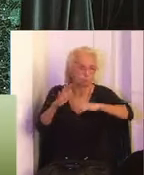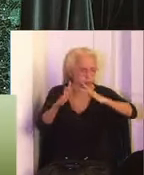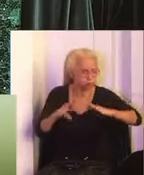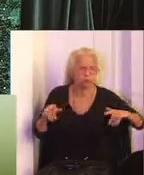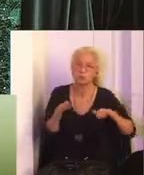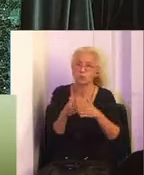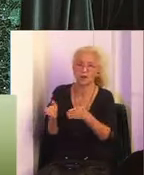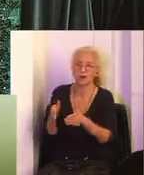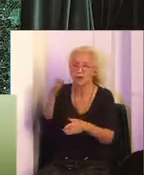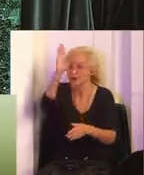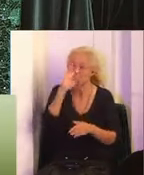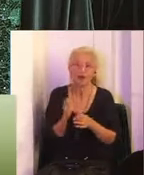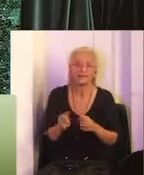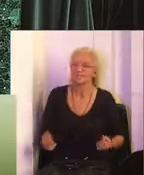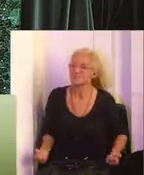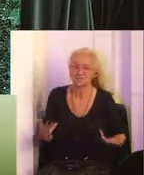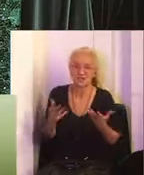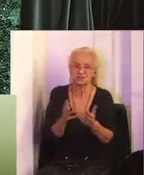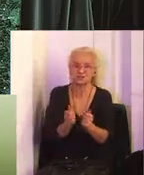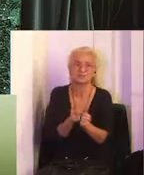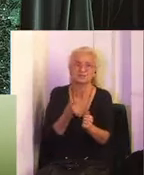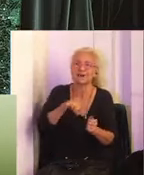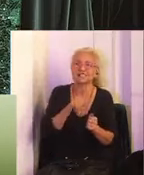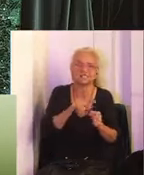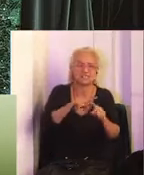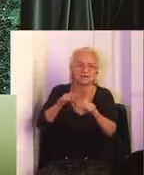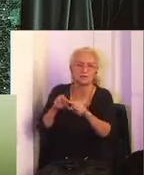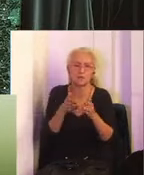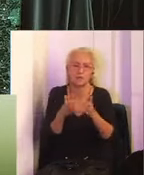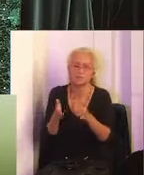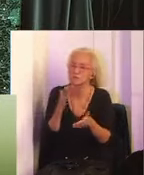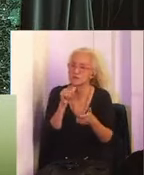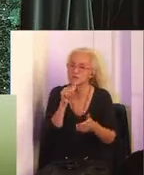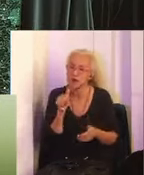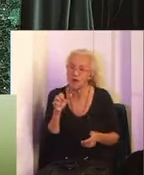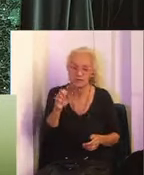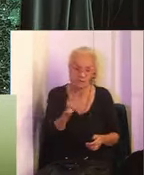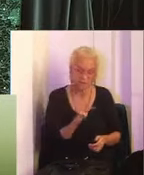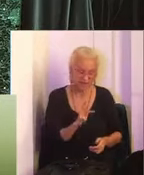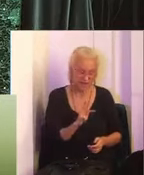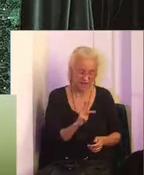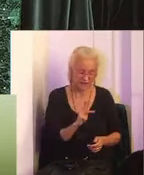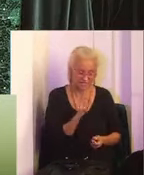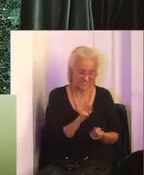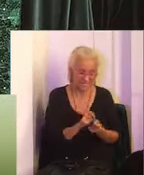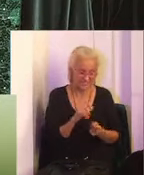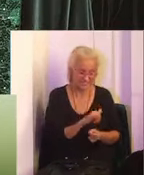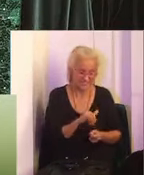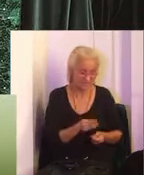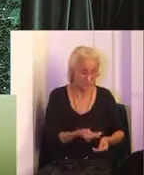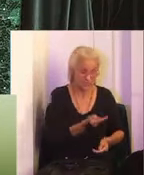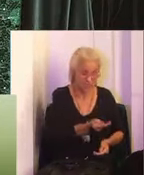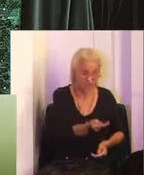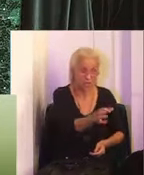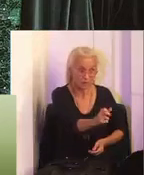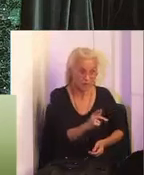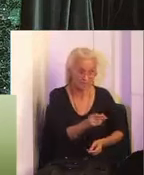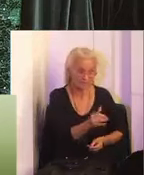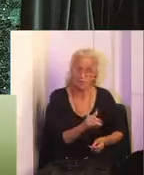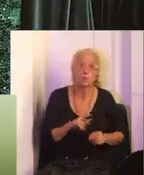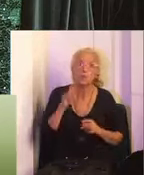generous with all of us in many ways. It may not come back the same way it went out, but we will be